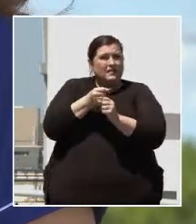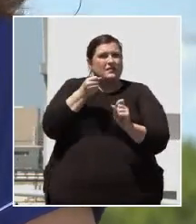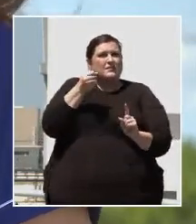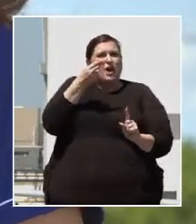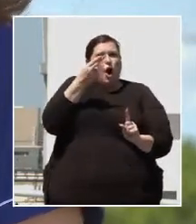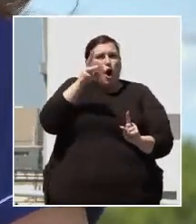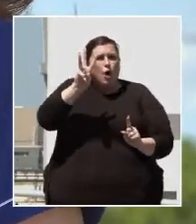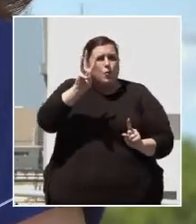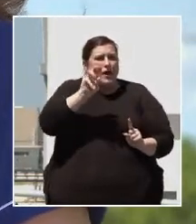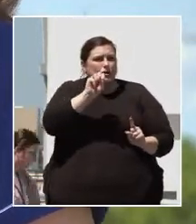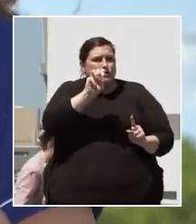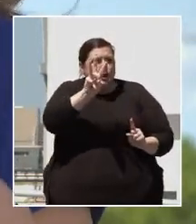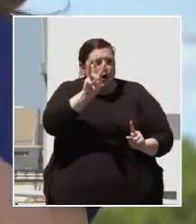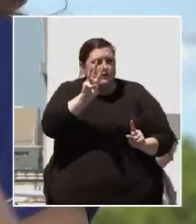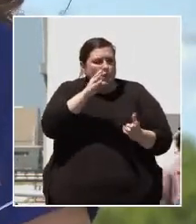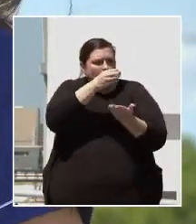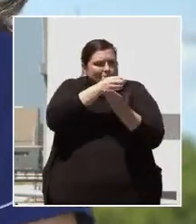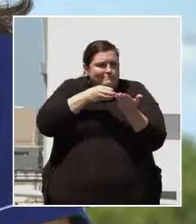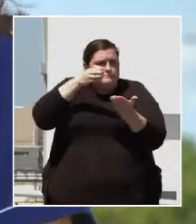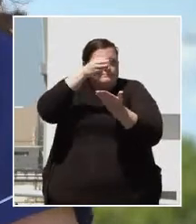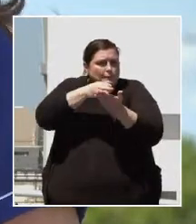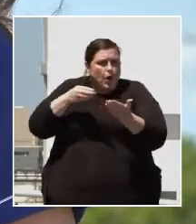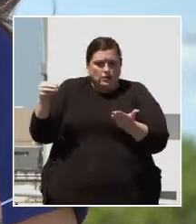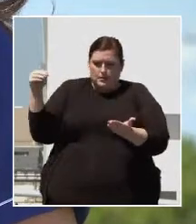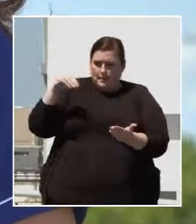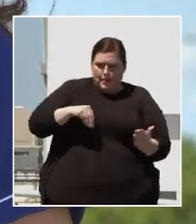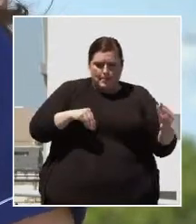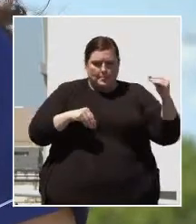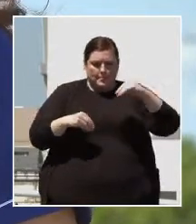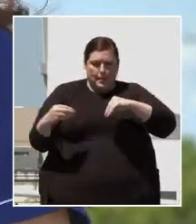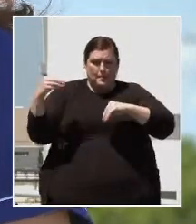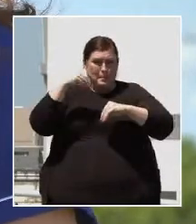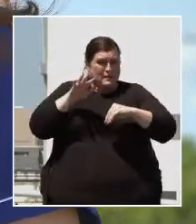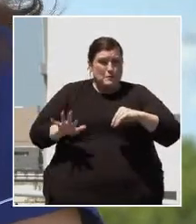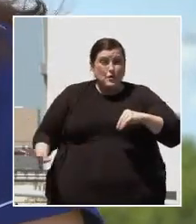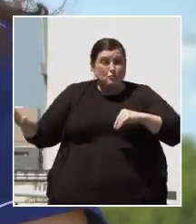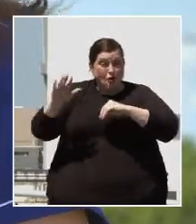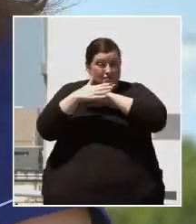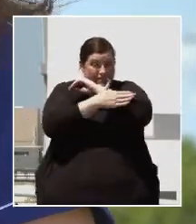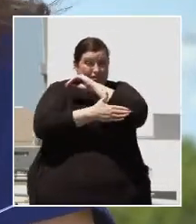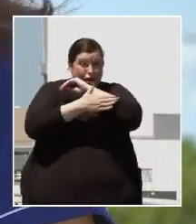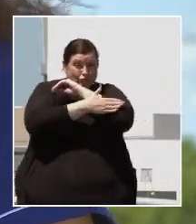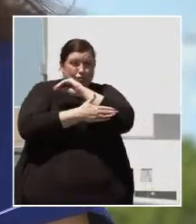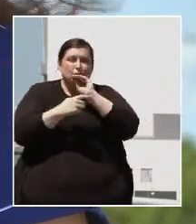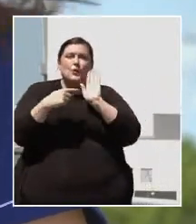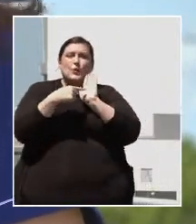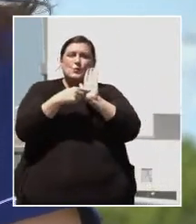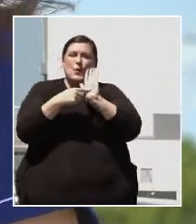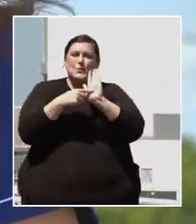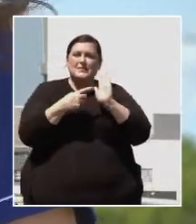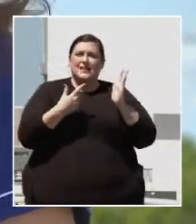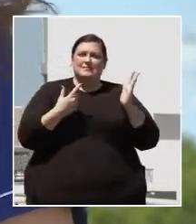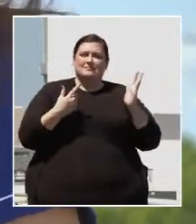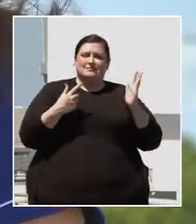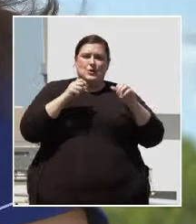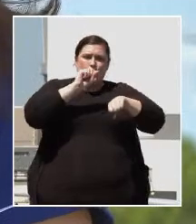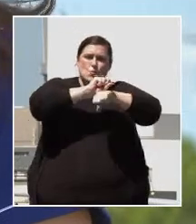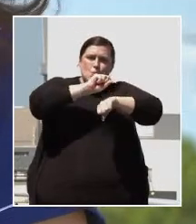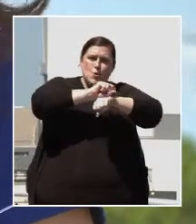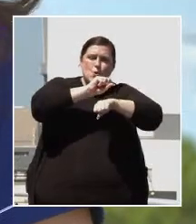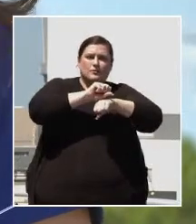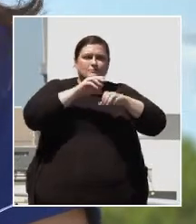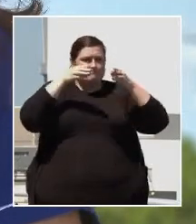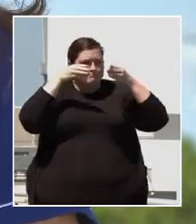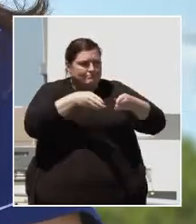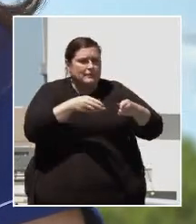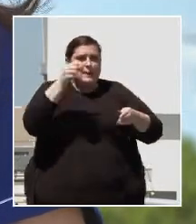hardware, software, elements, piece parts that come from across our country. And it represents the work and the